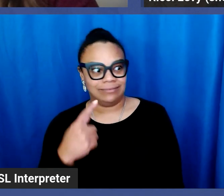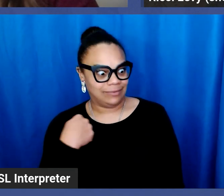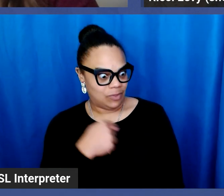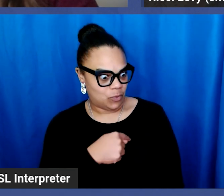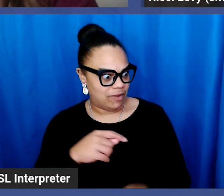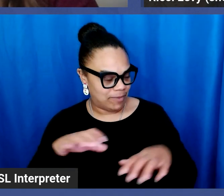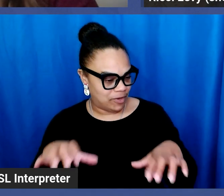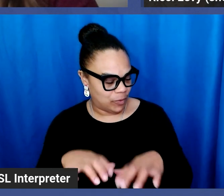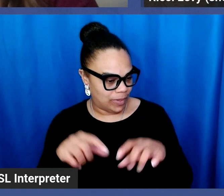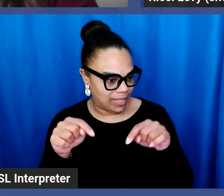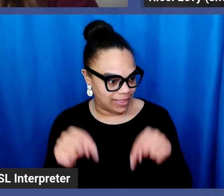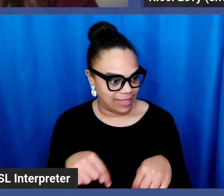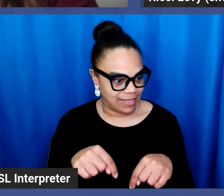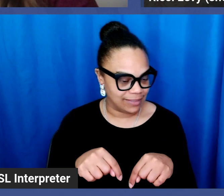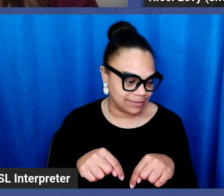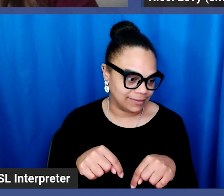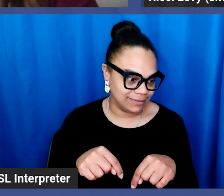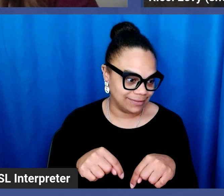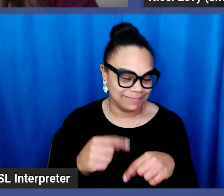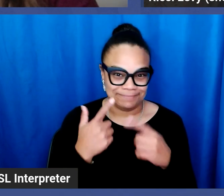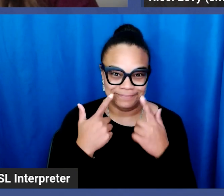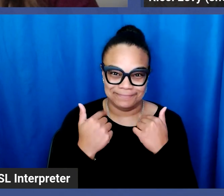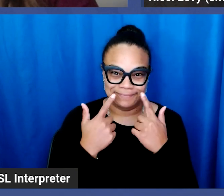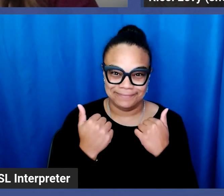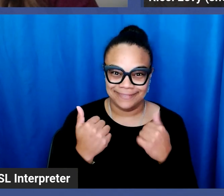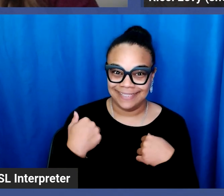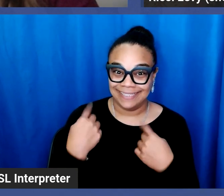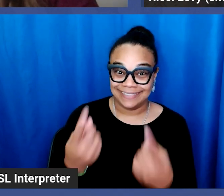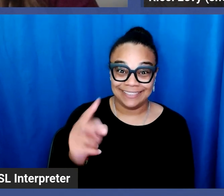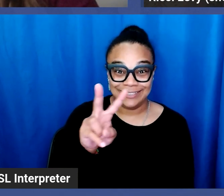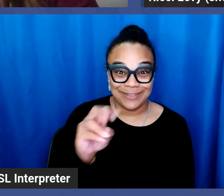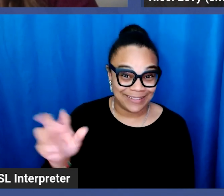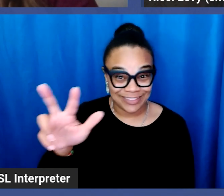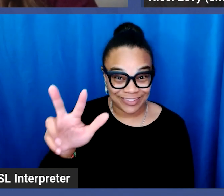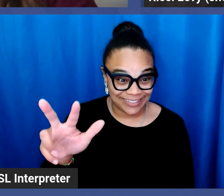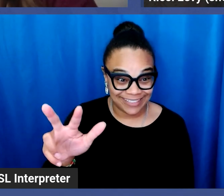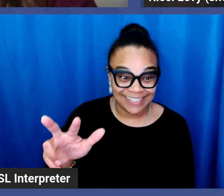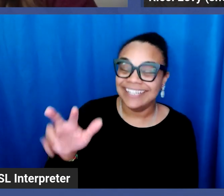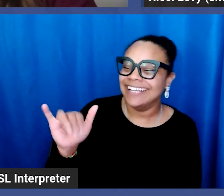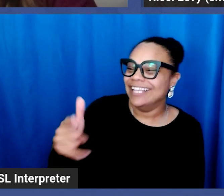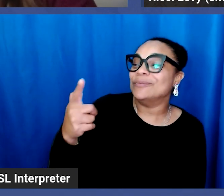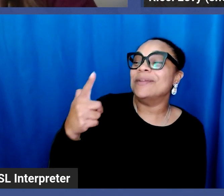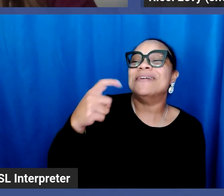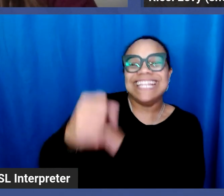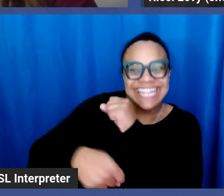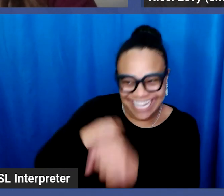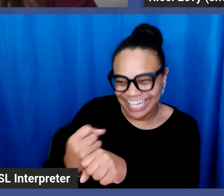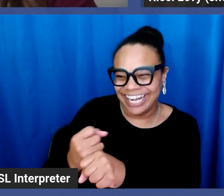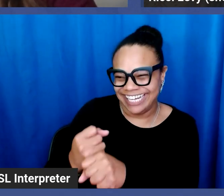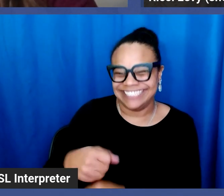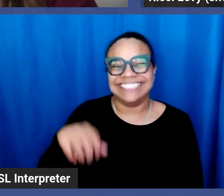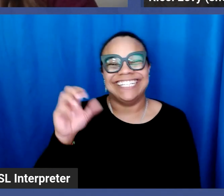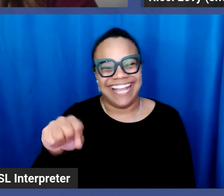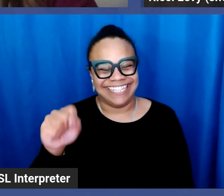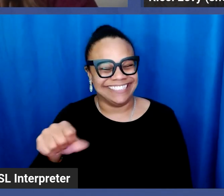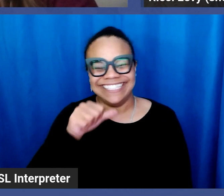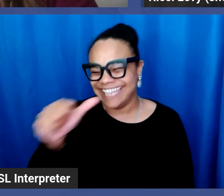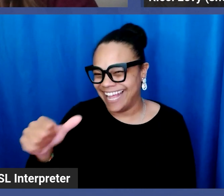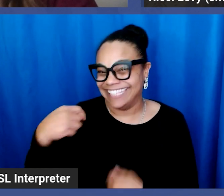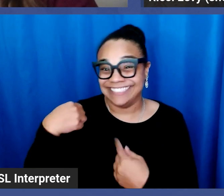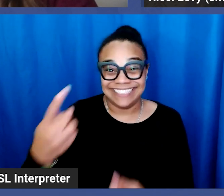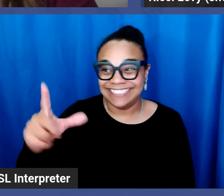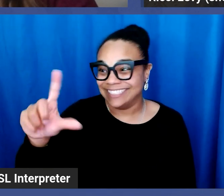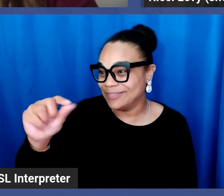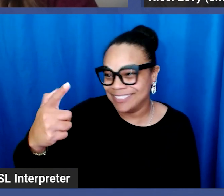doing this since 2003. It's Which is 21 21 years. years. Yes, yes, yes. Yeah.